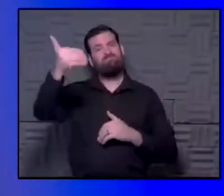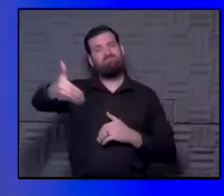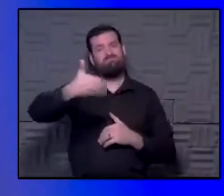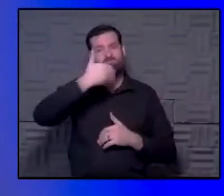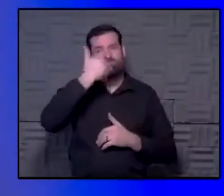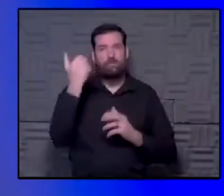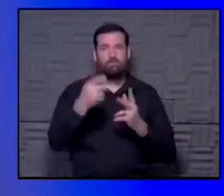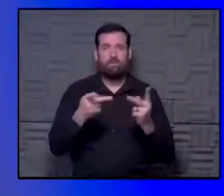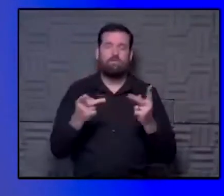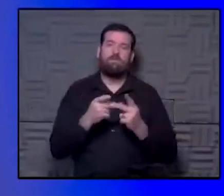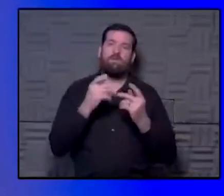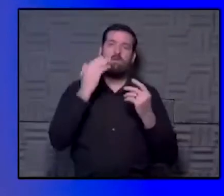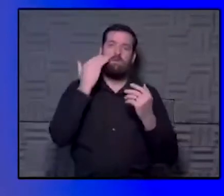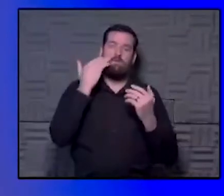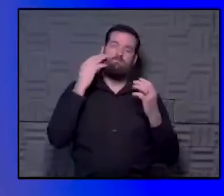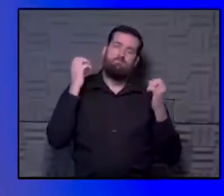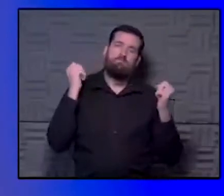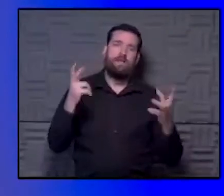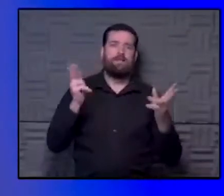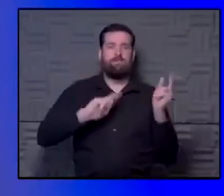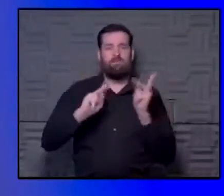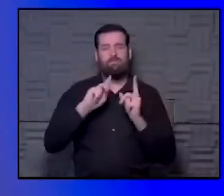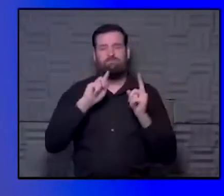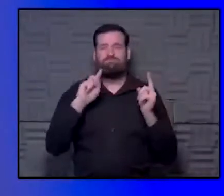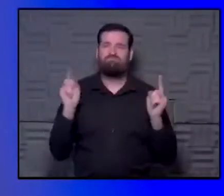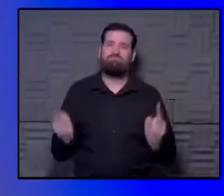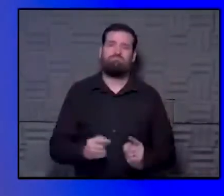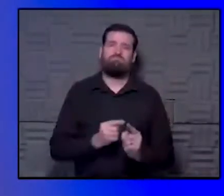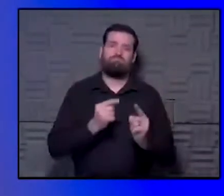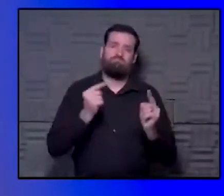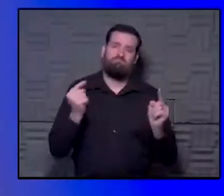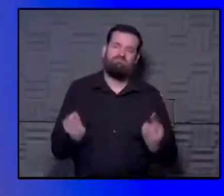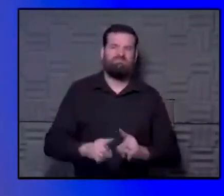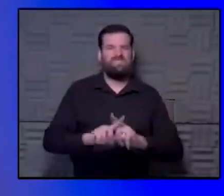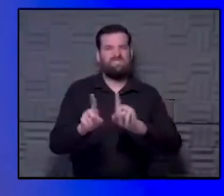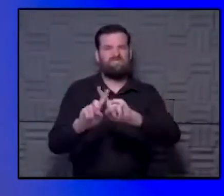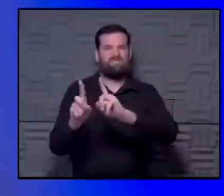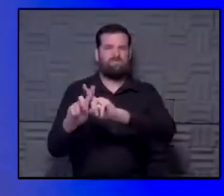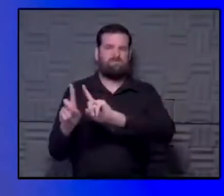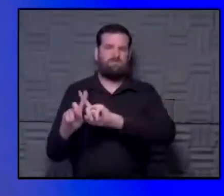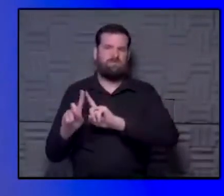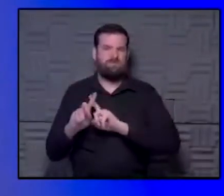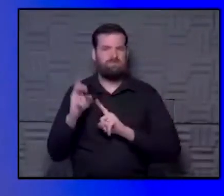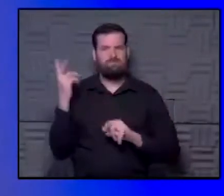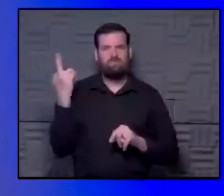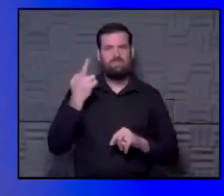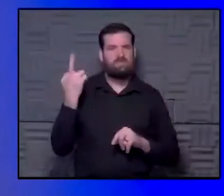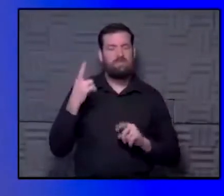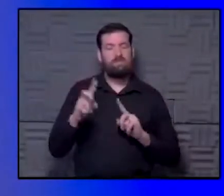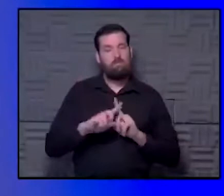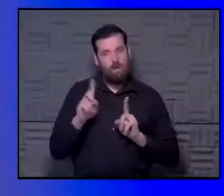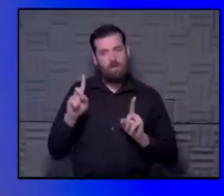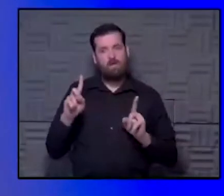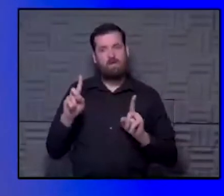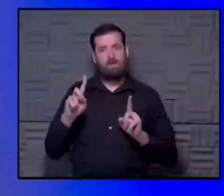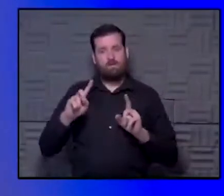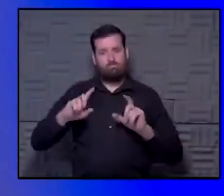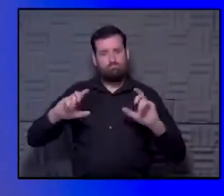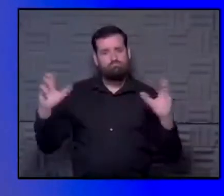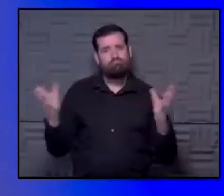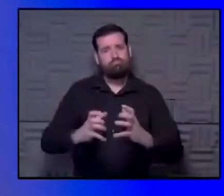I know so many people have hurt throughout this year over so many different topics, so many different things, but if we can come back